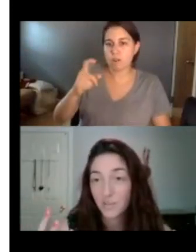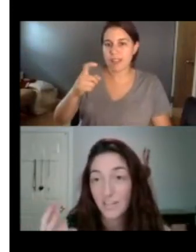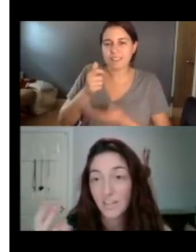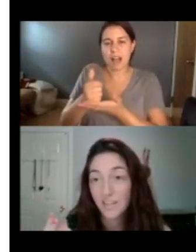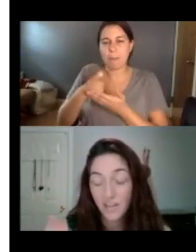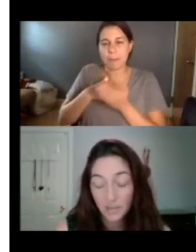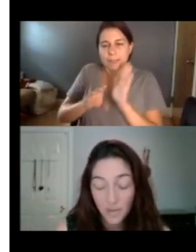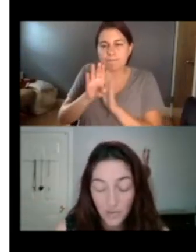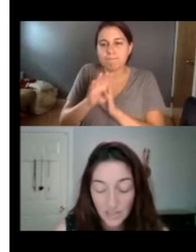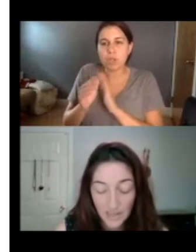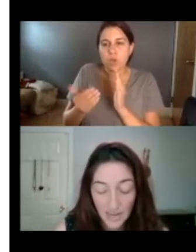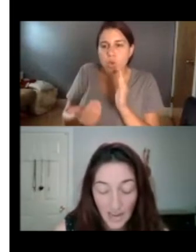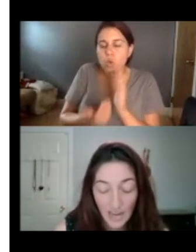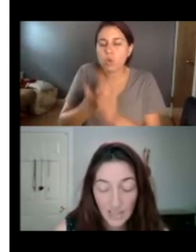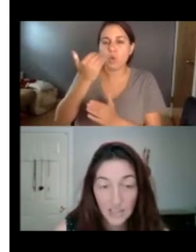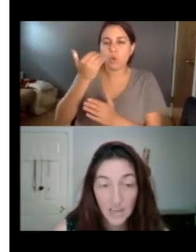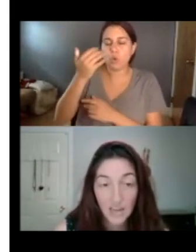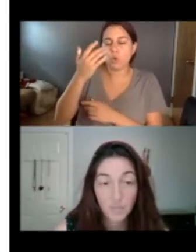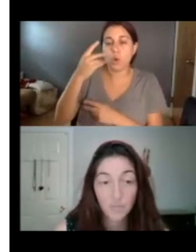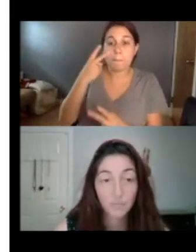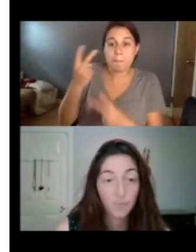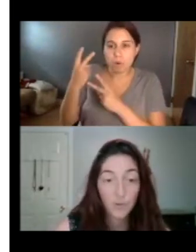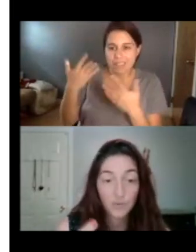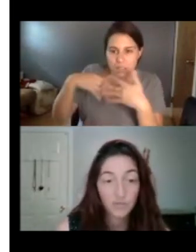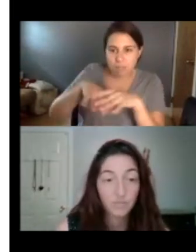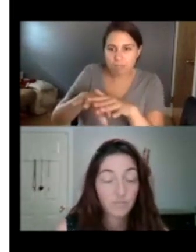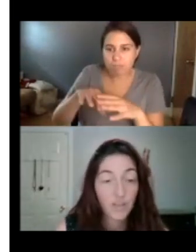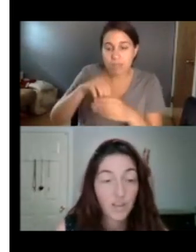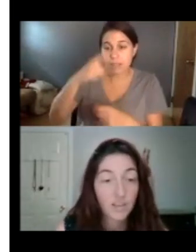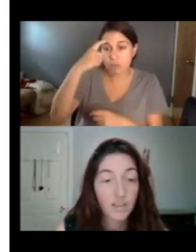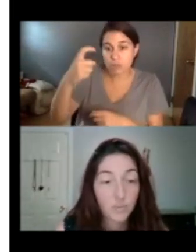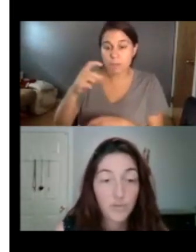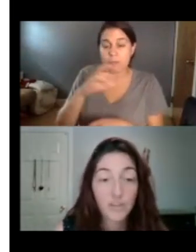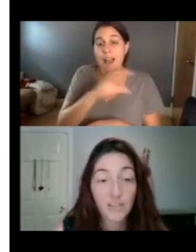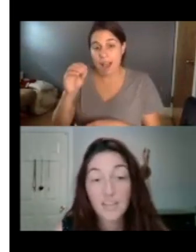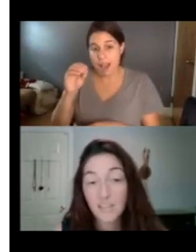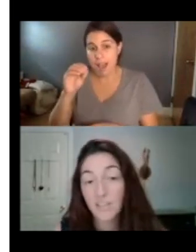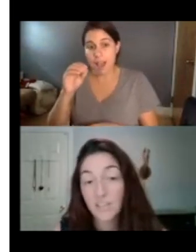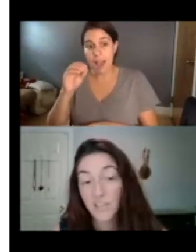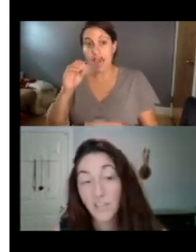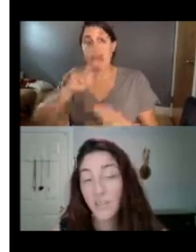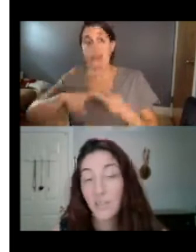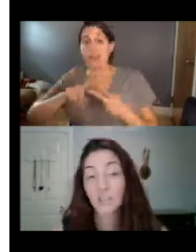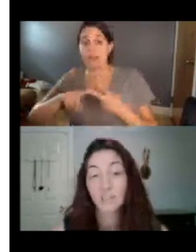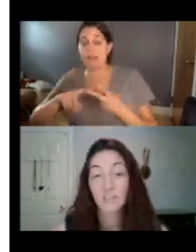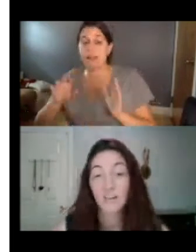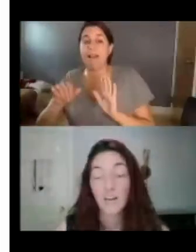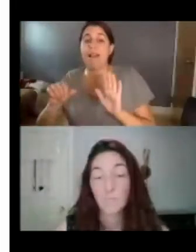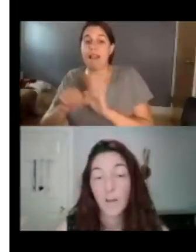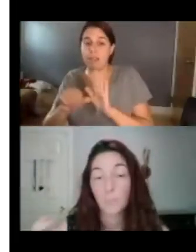kind of associated integrated memories, and both the prefrontal and anterior cingulate